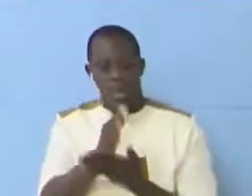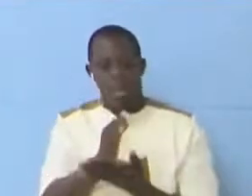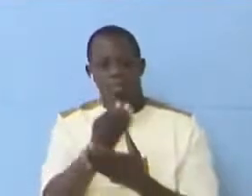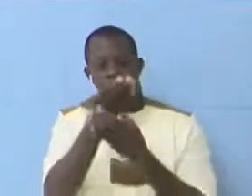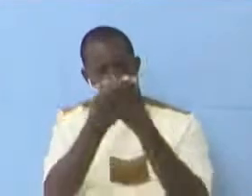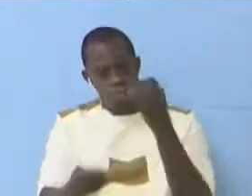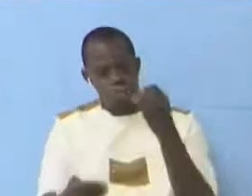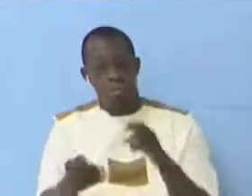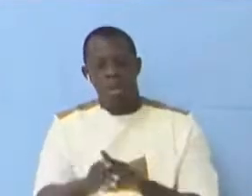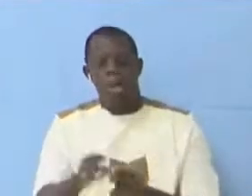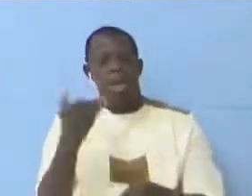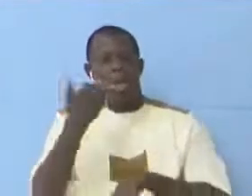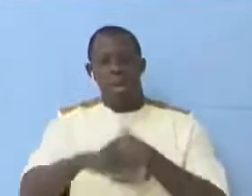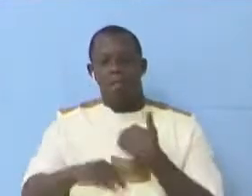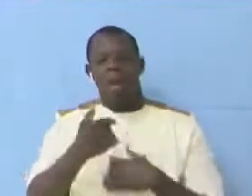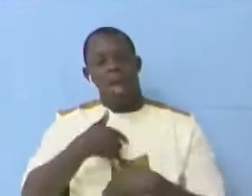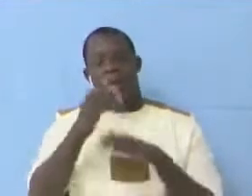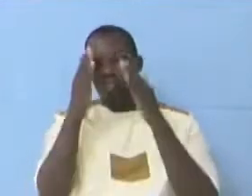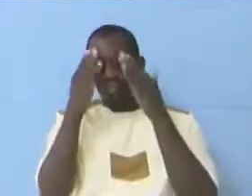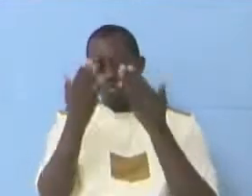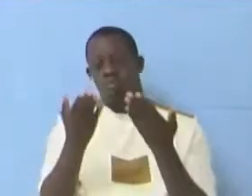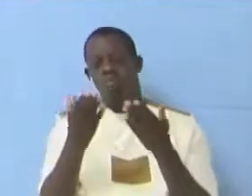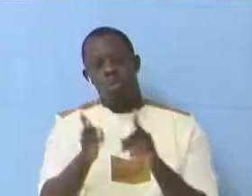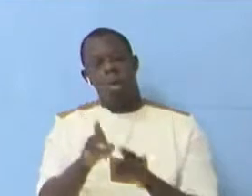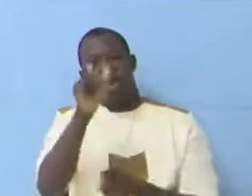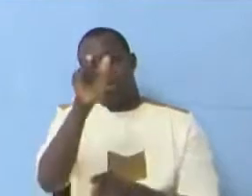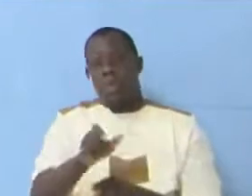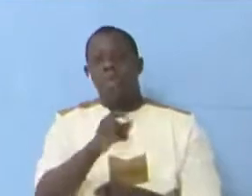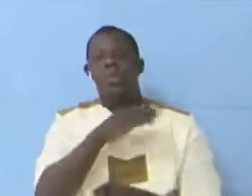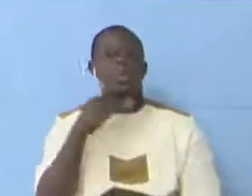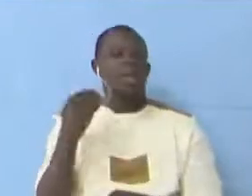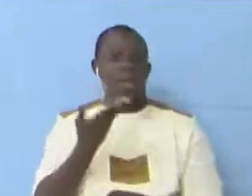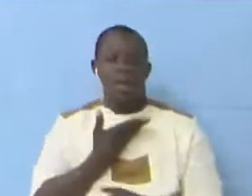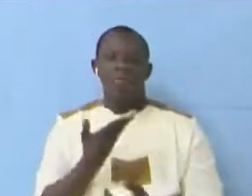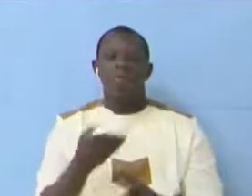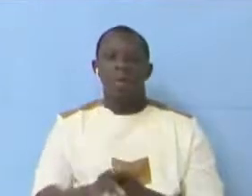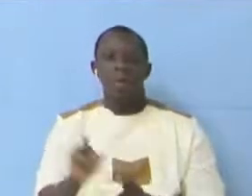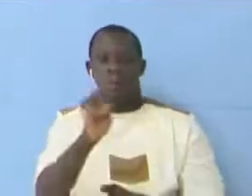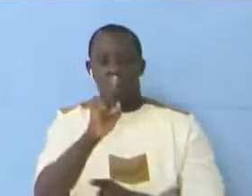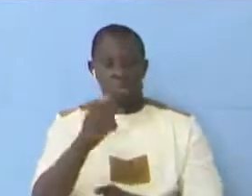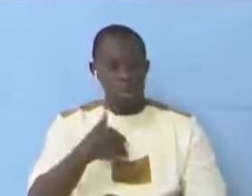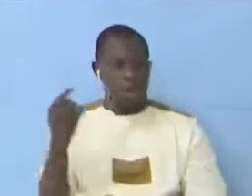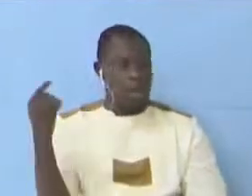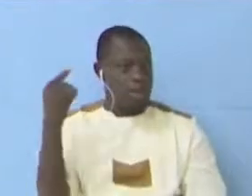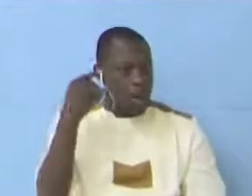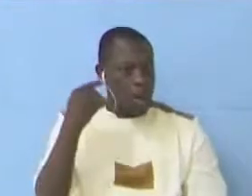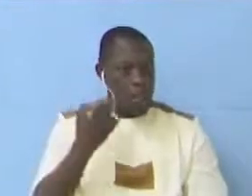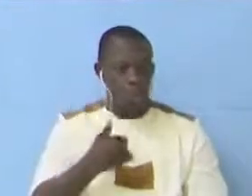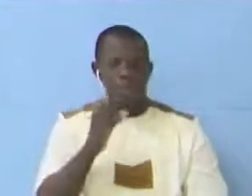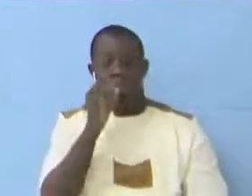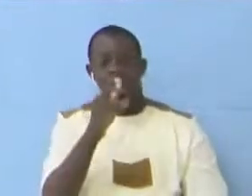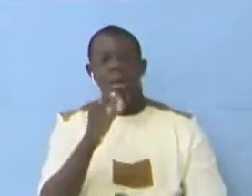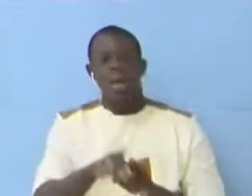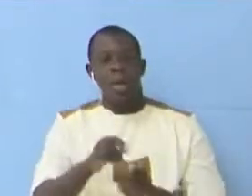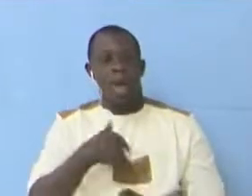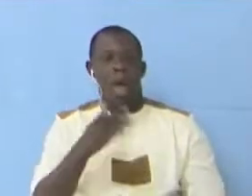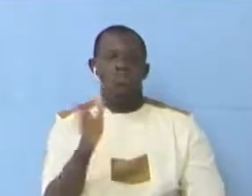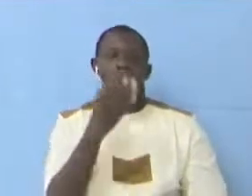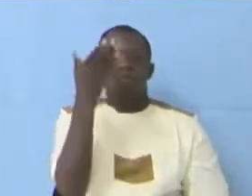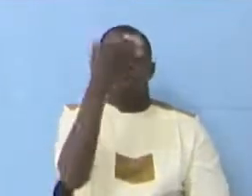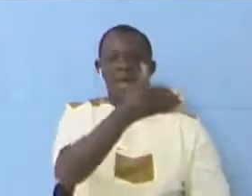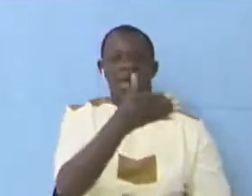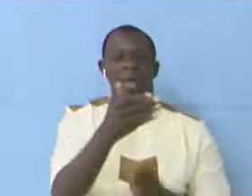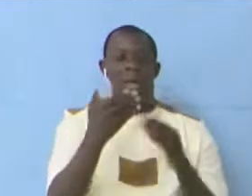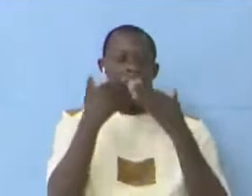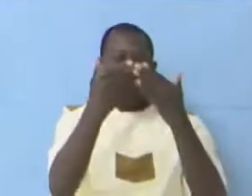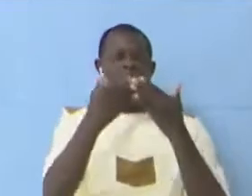Neither did I know that he was killed. But I heard people saying that I went there to inform his wife that he was